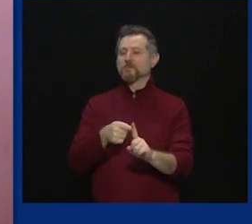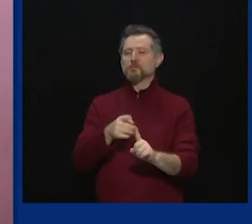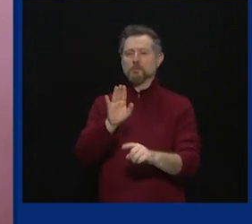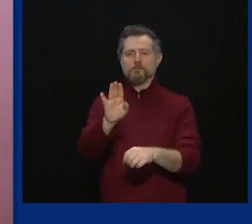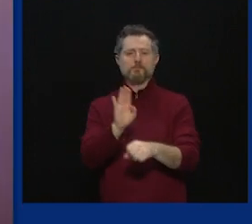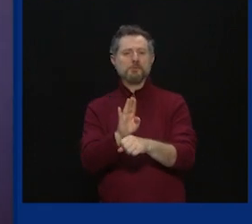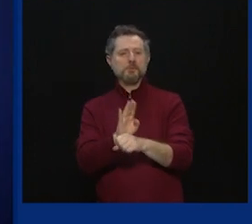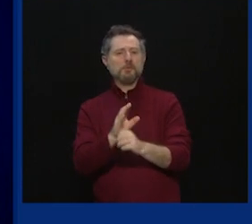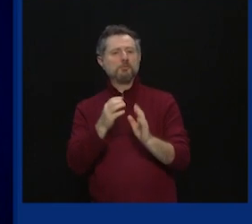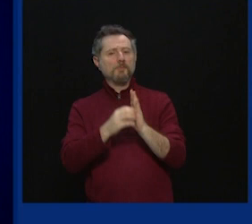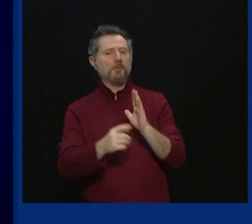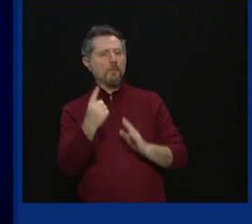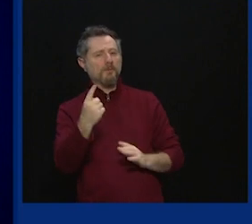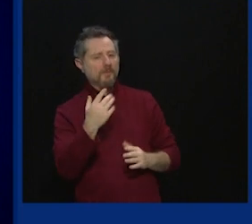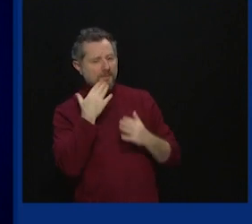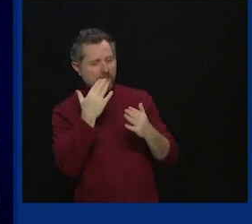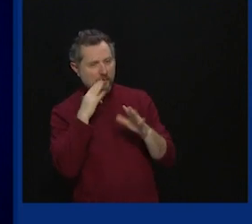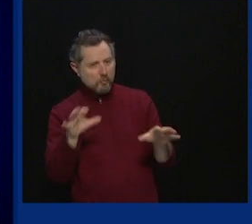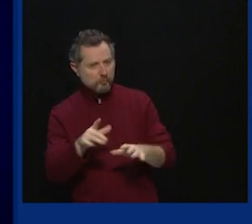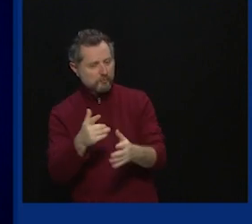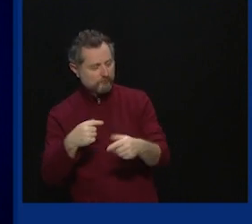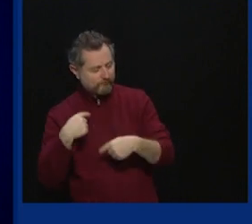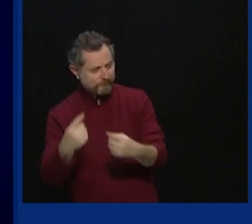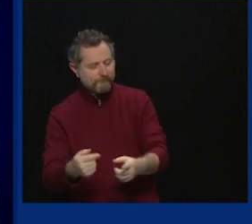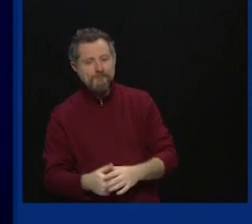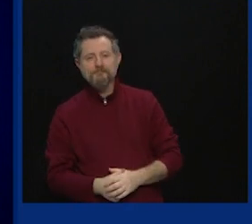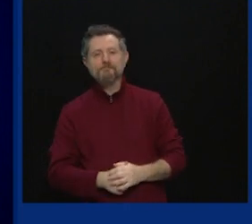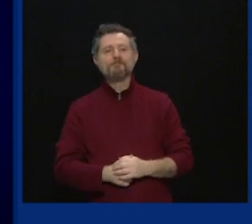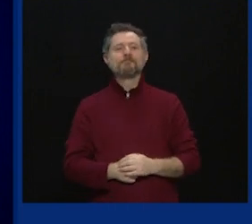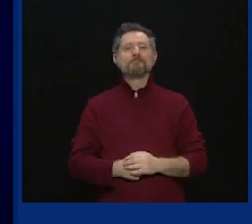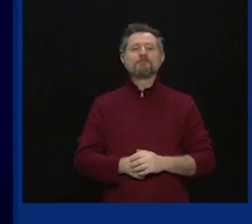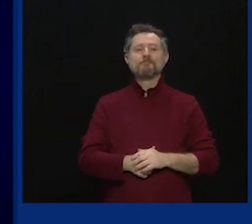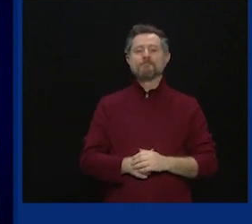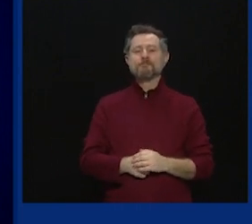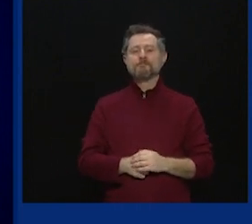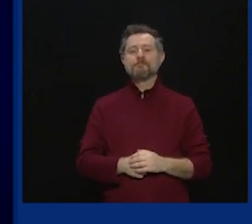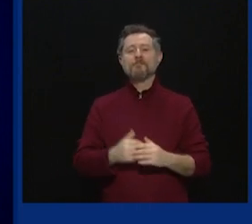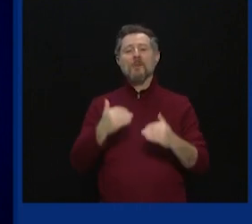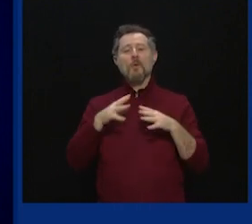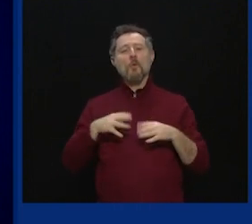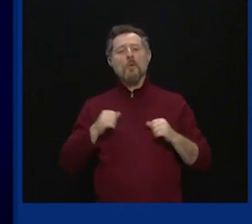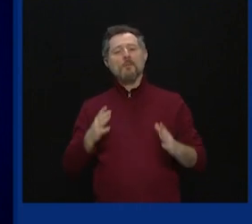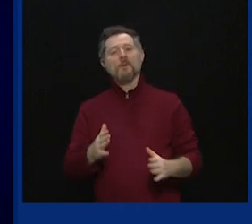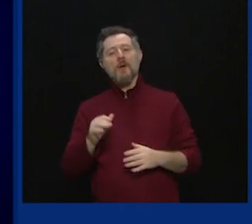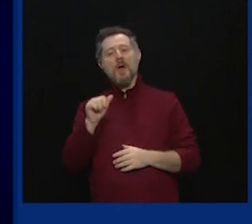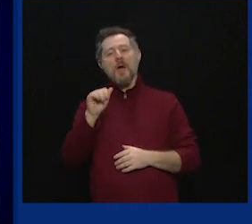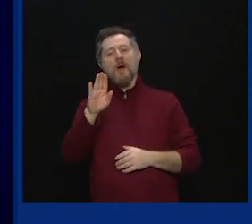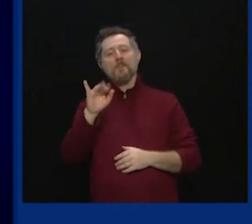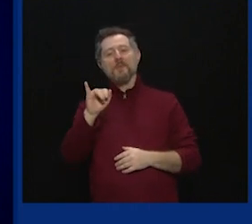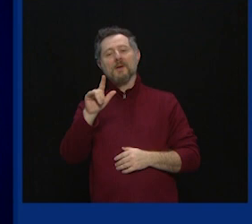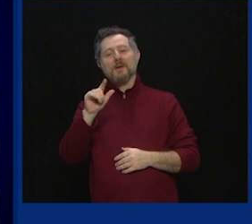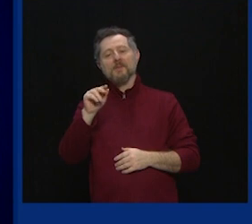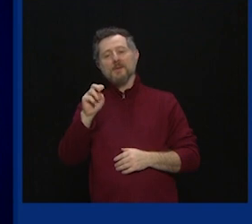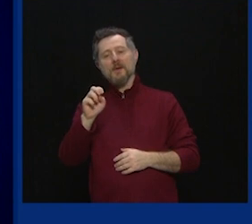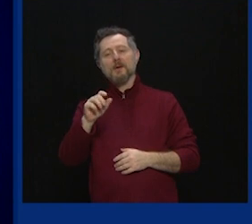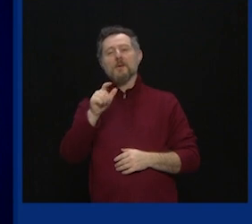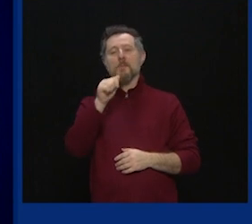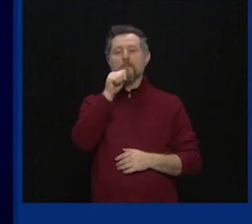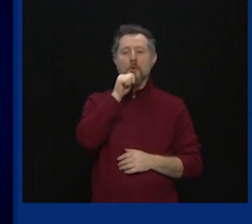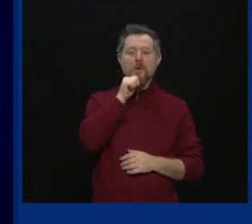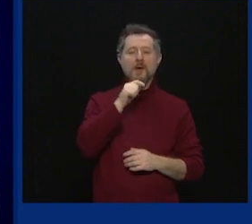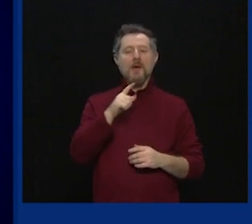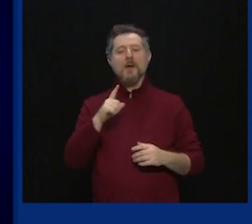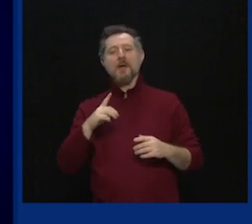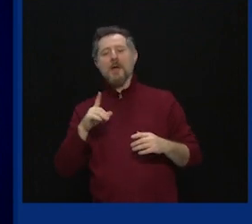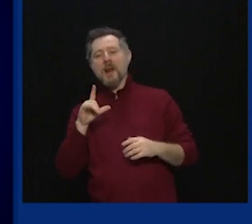Tracy. Danny Deutsch is also with us today, the owner of Albaline Bar and Lounge, and that is in Rochester. Danny, how are